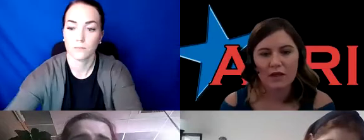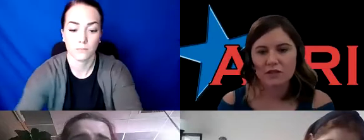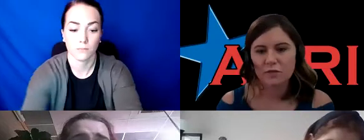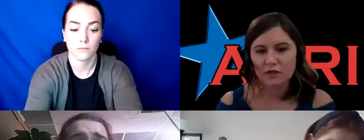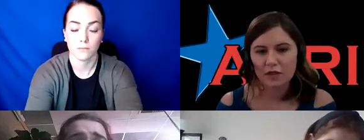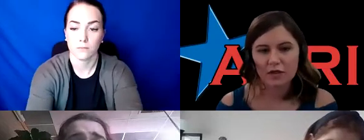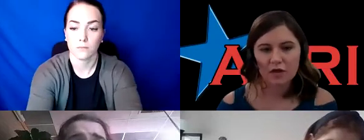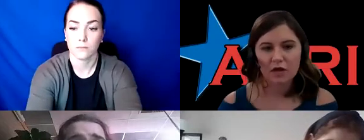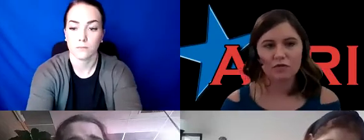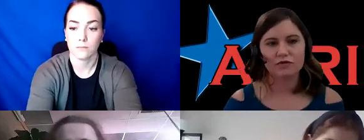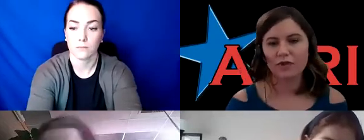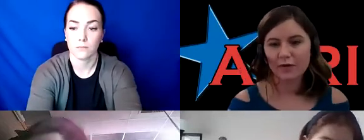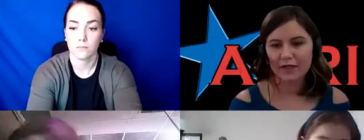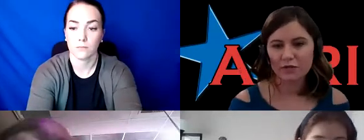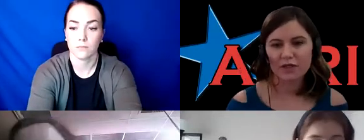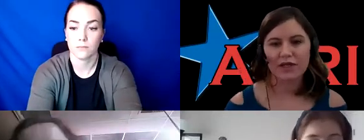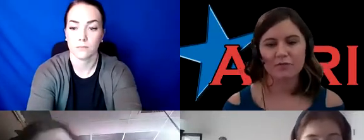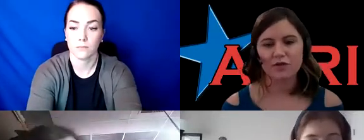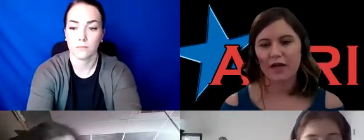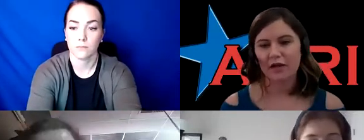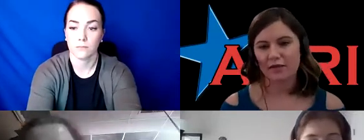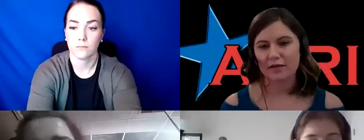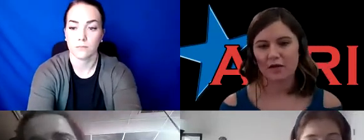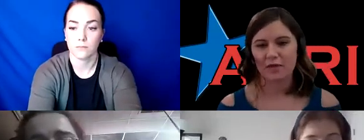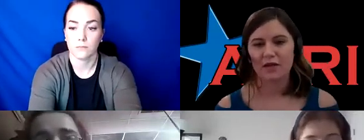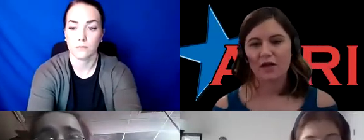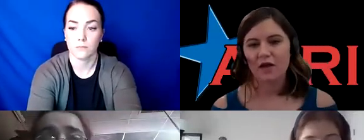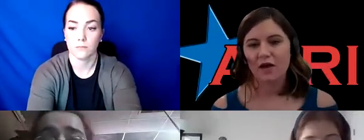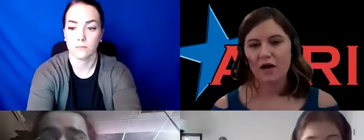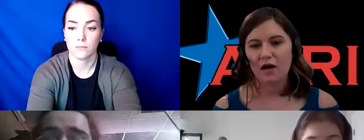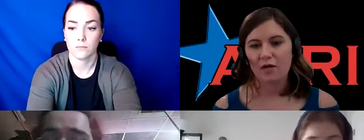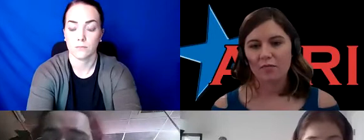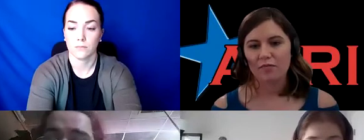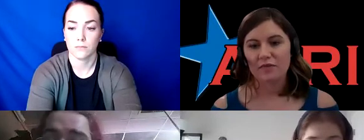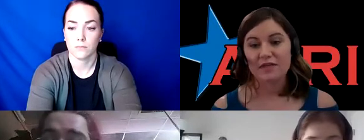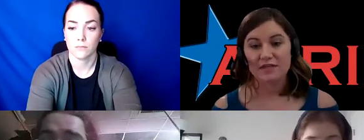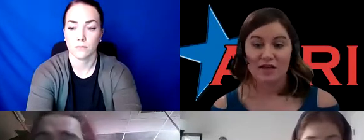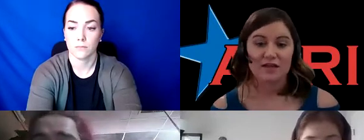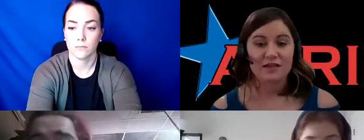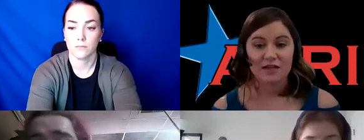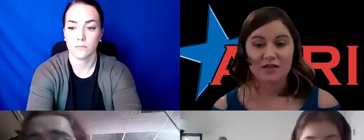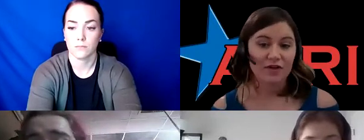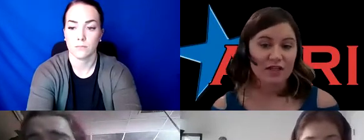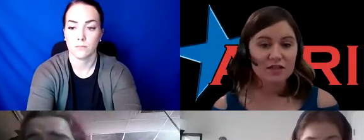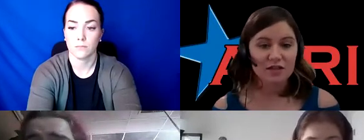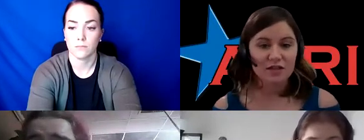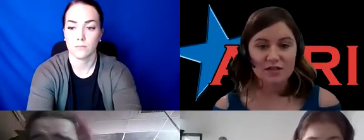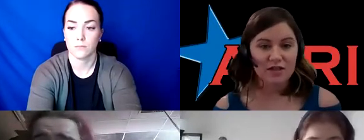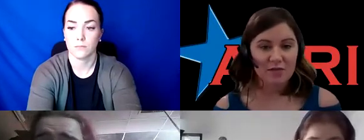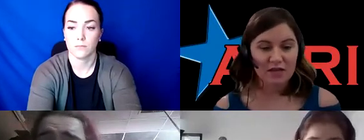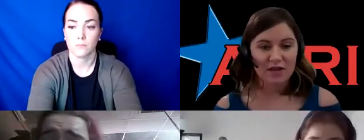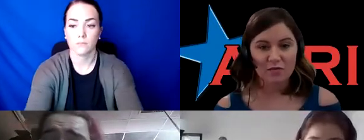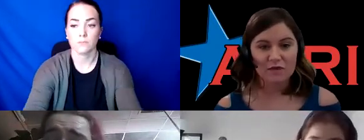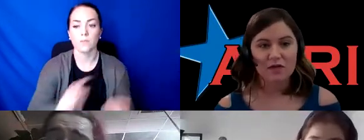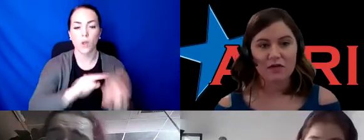And then I just wanted to, really quick, I just wanted to capture Alan's comment, is that he said he could relate to this